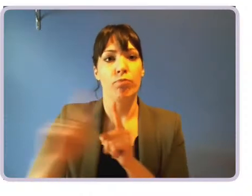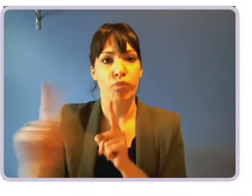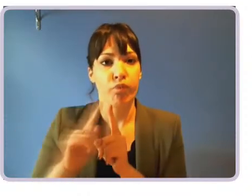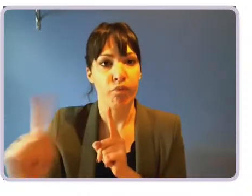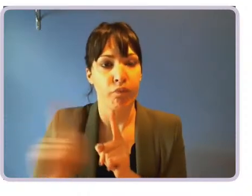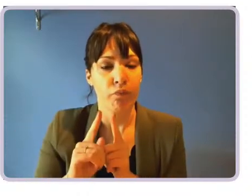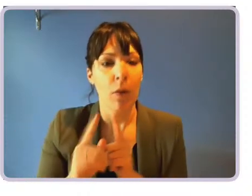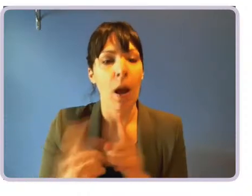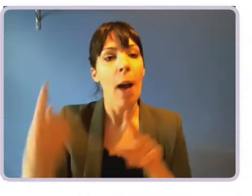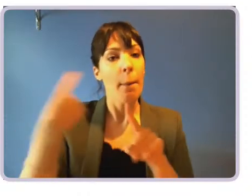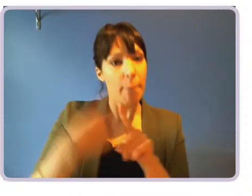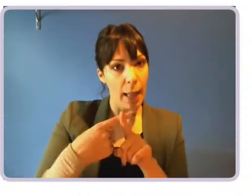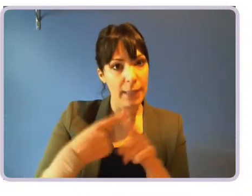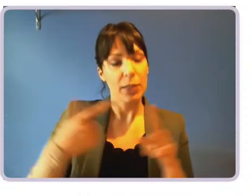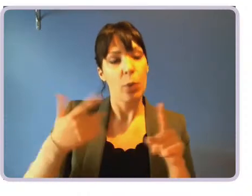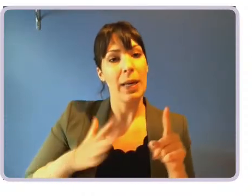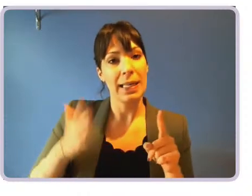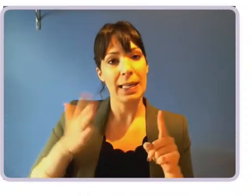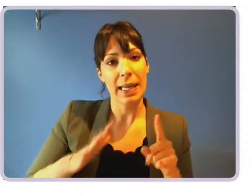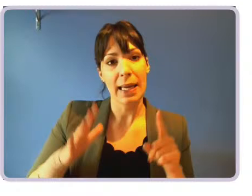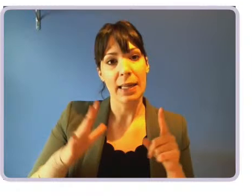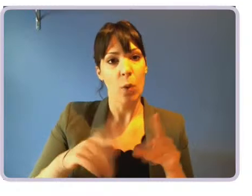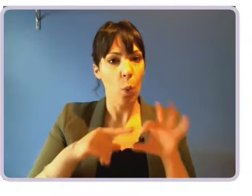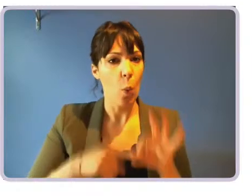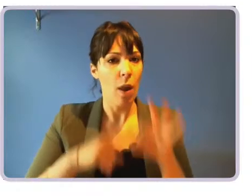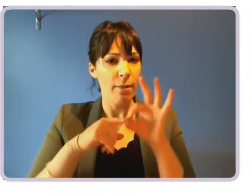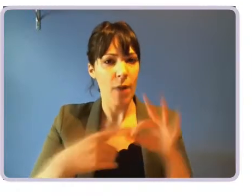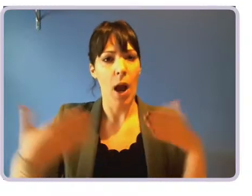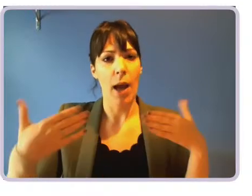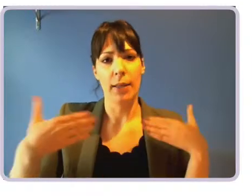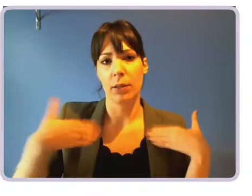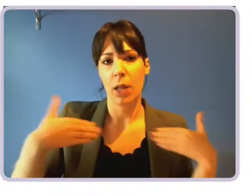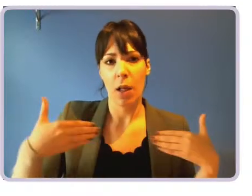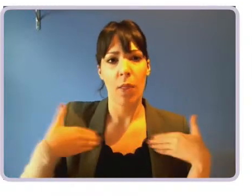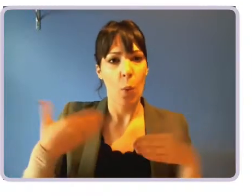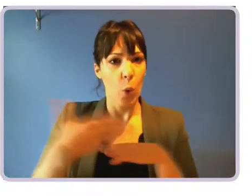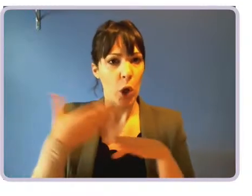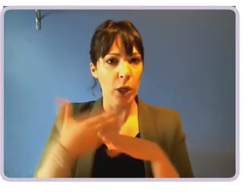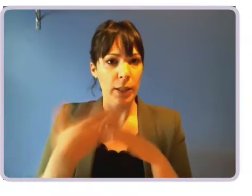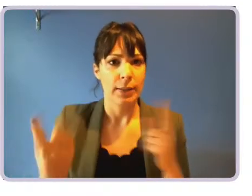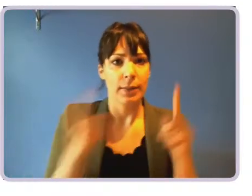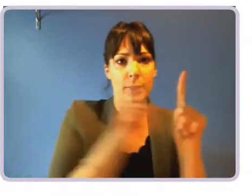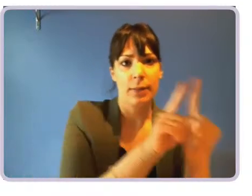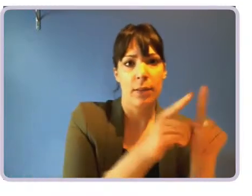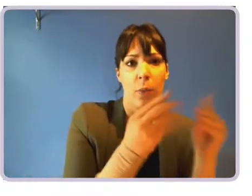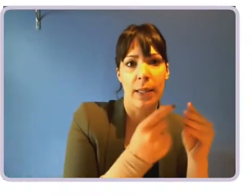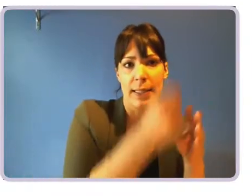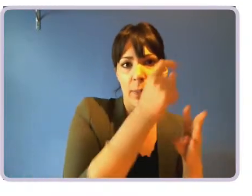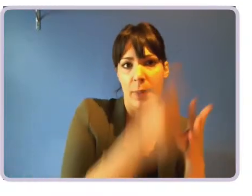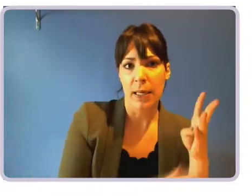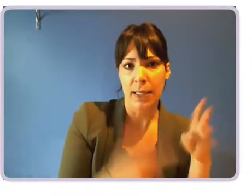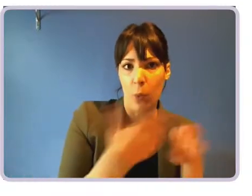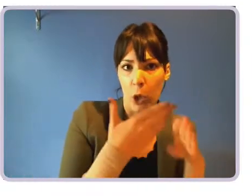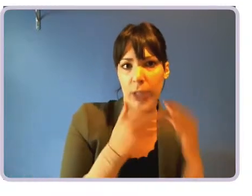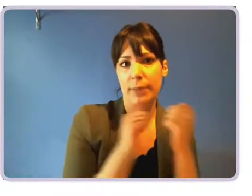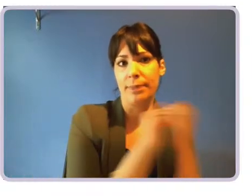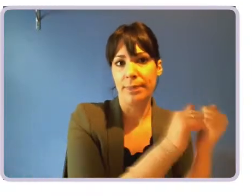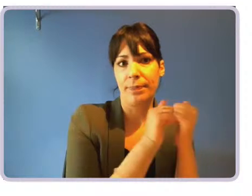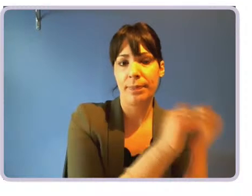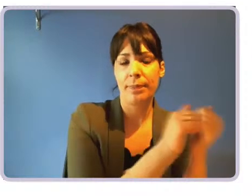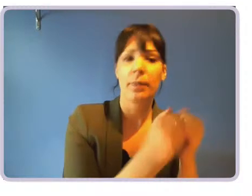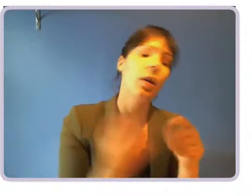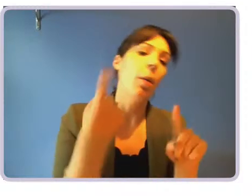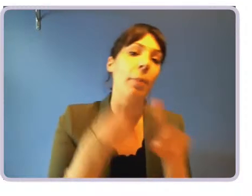disability workers, a surge disability workforce, and we needed to think of alternative places for rehousing